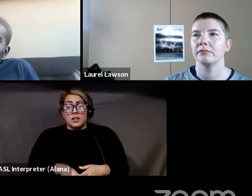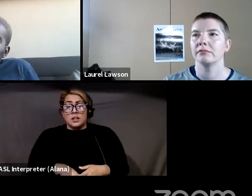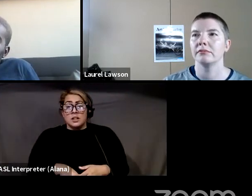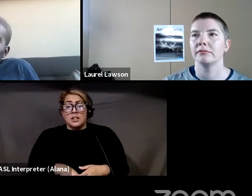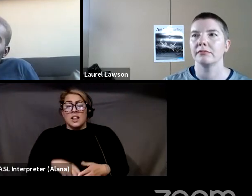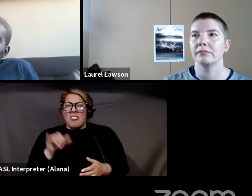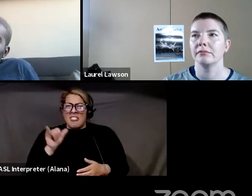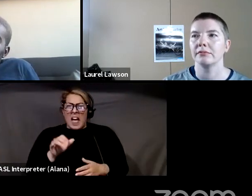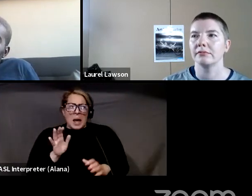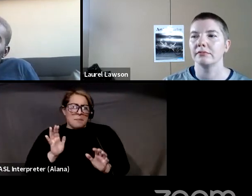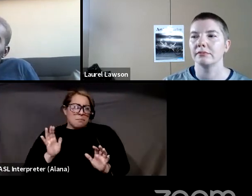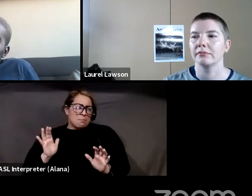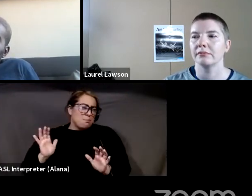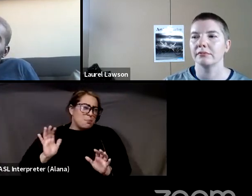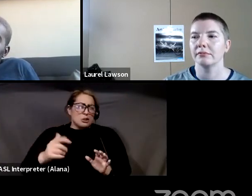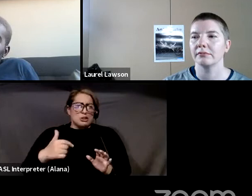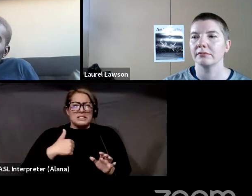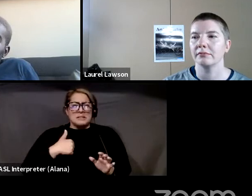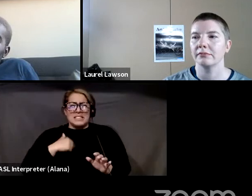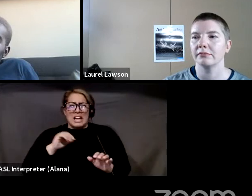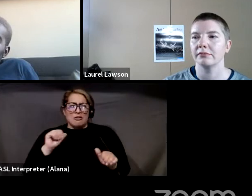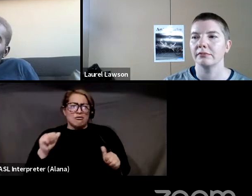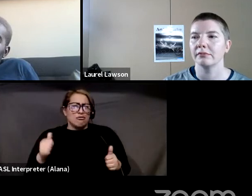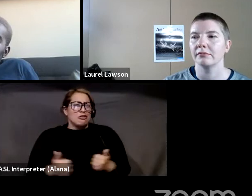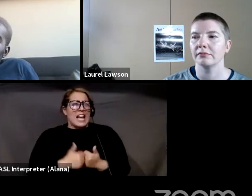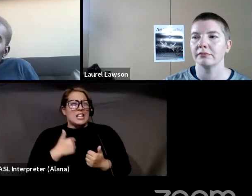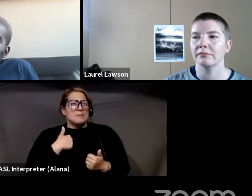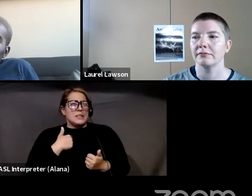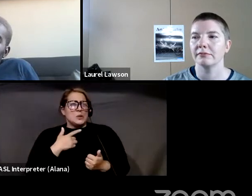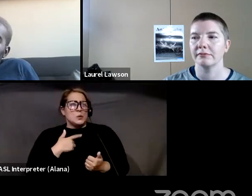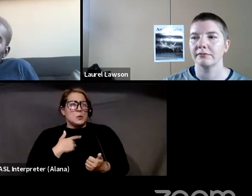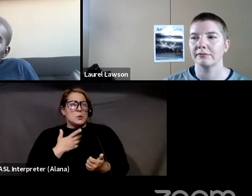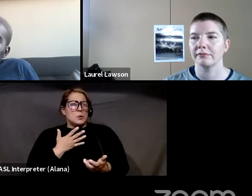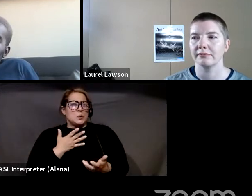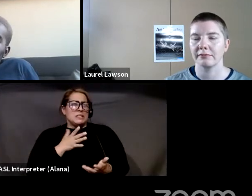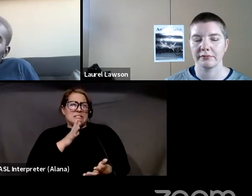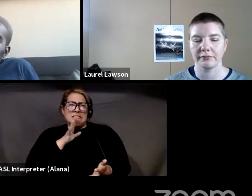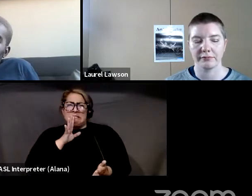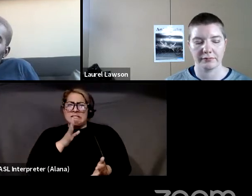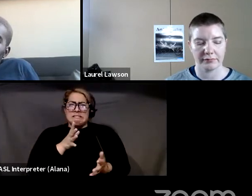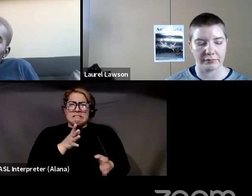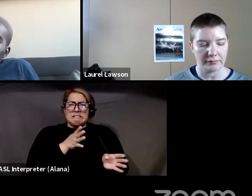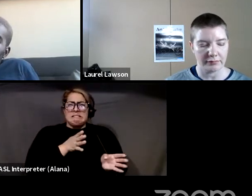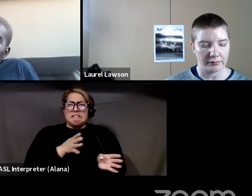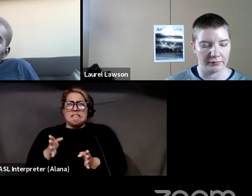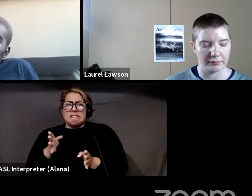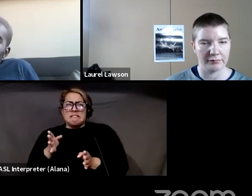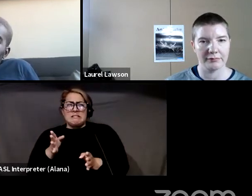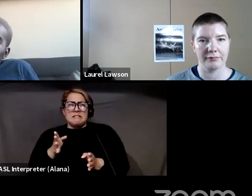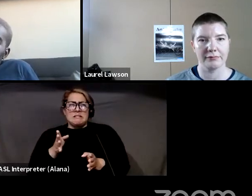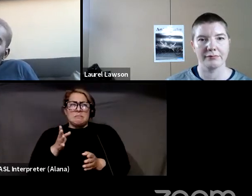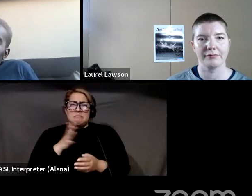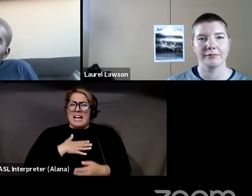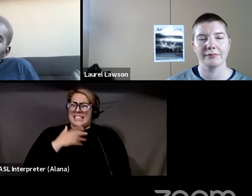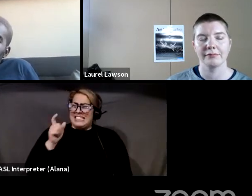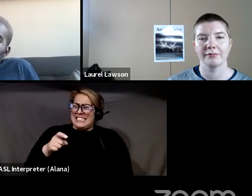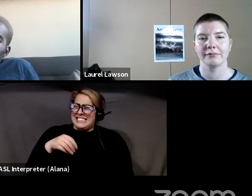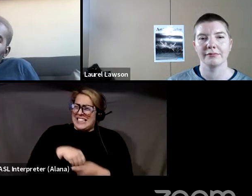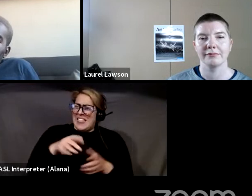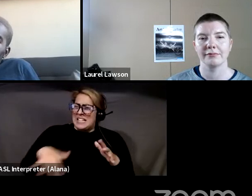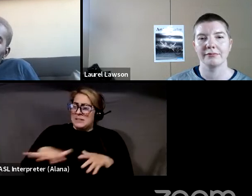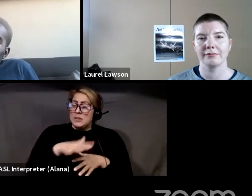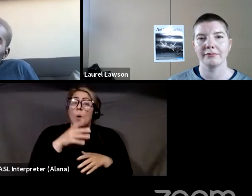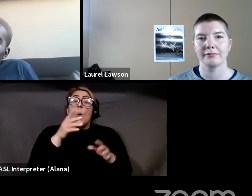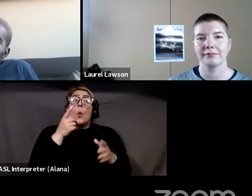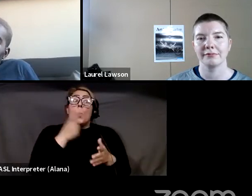challenges me to articulate what it is that I need in that space, and what I can and what I cannot do, what I'm